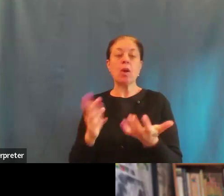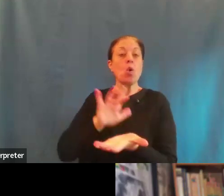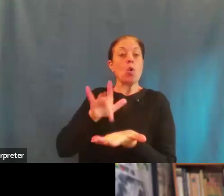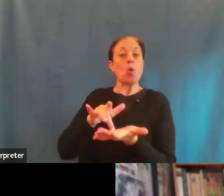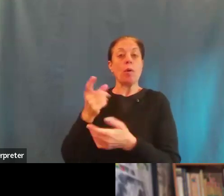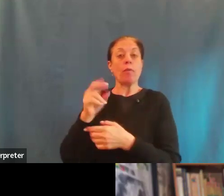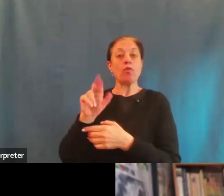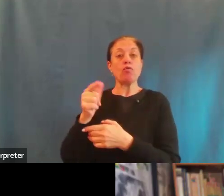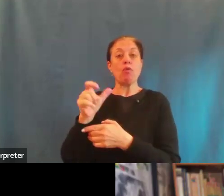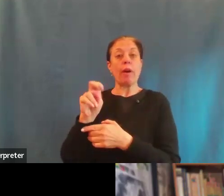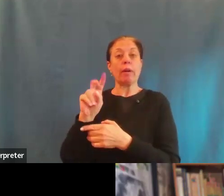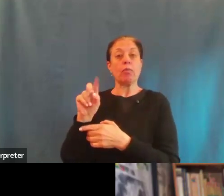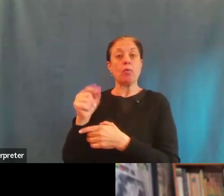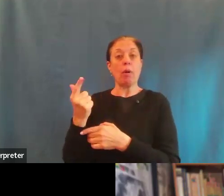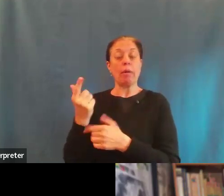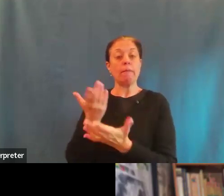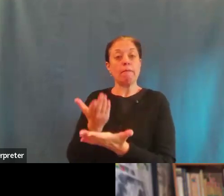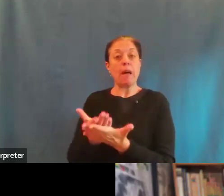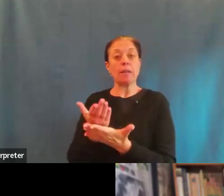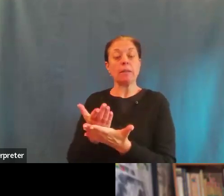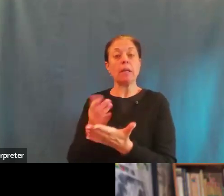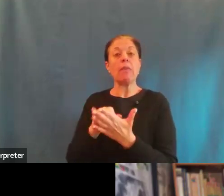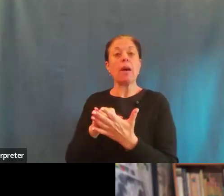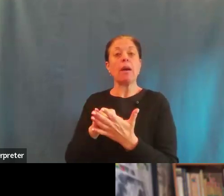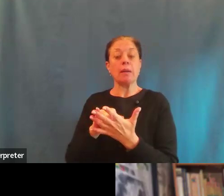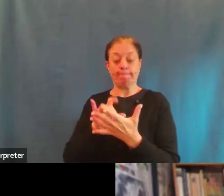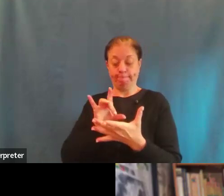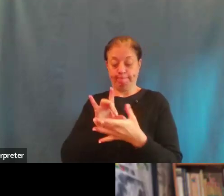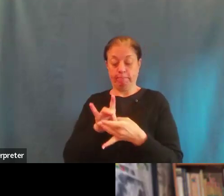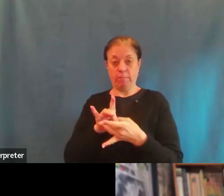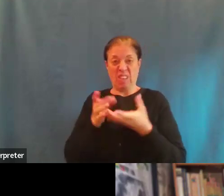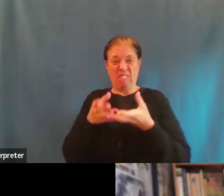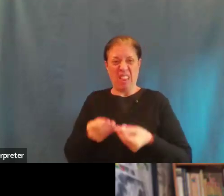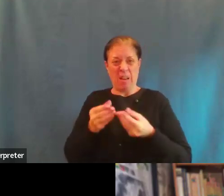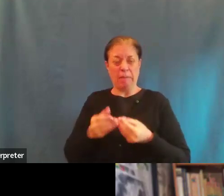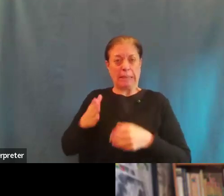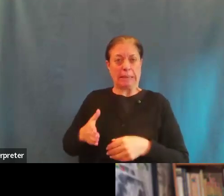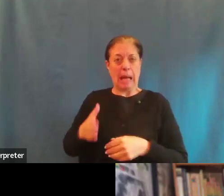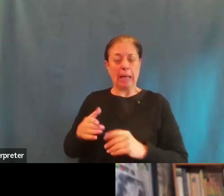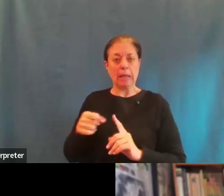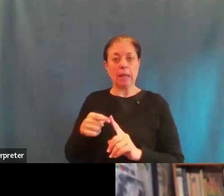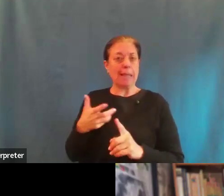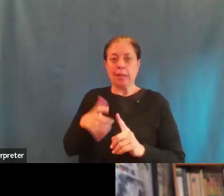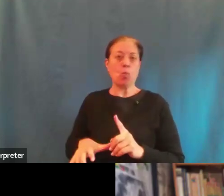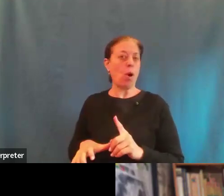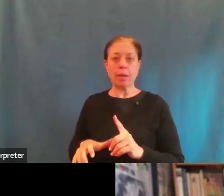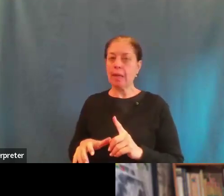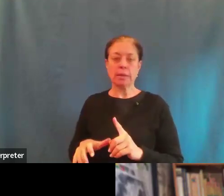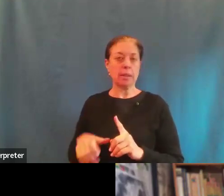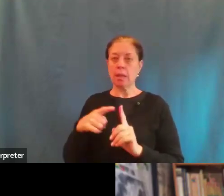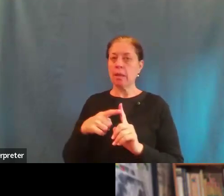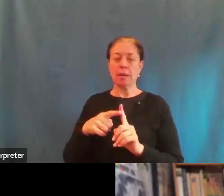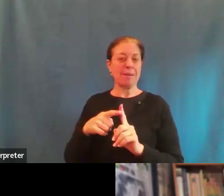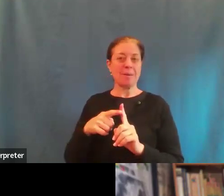of Dragon Dog, the fact that being in touch with his fluffy side is he doesn't want that. He's putting all